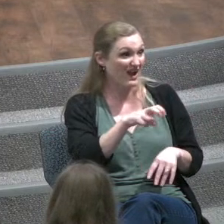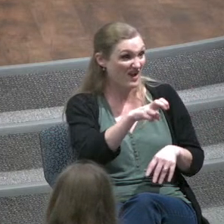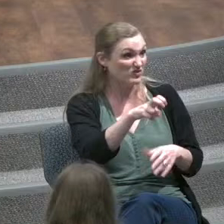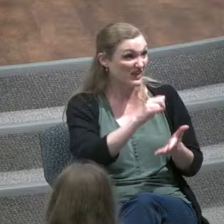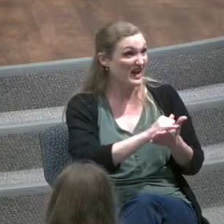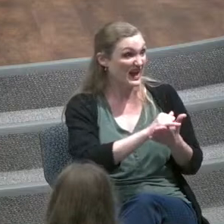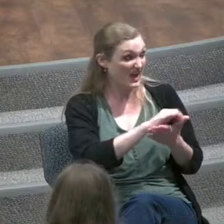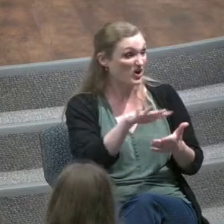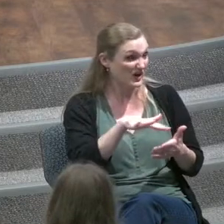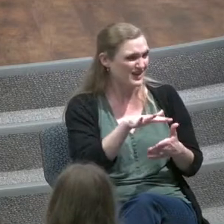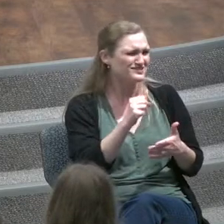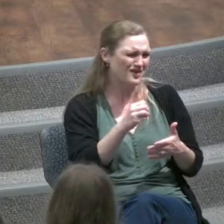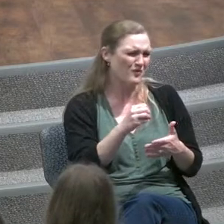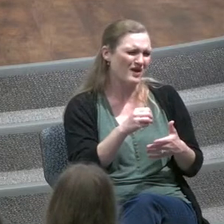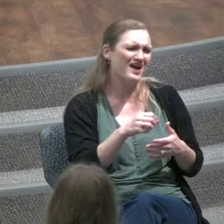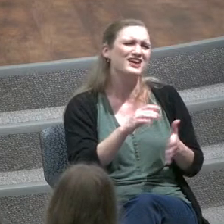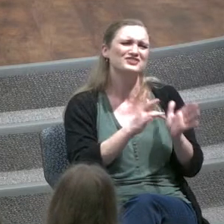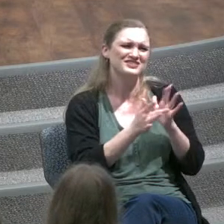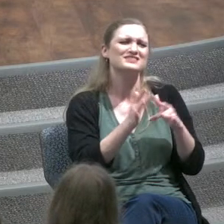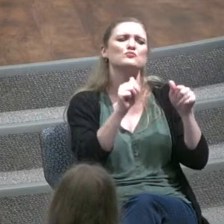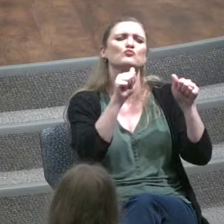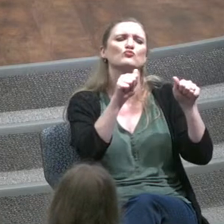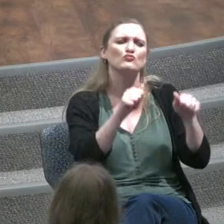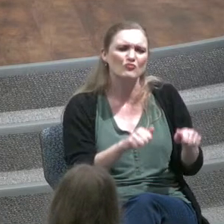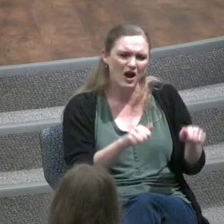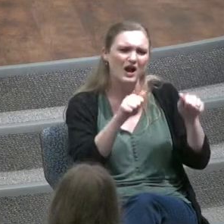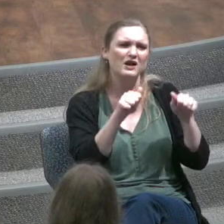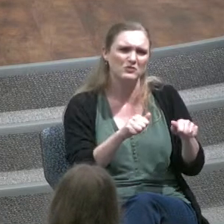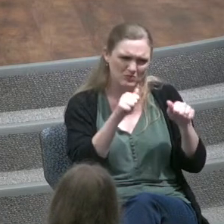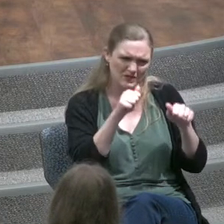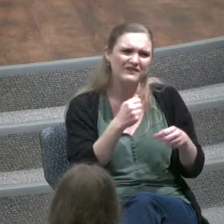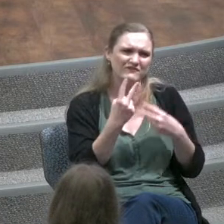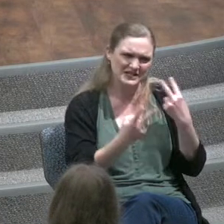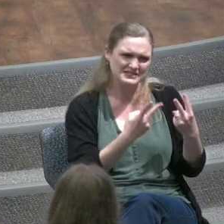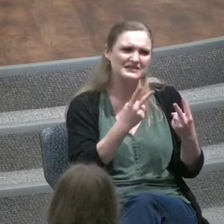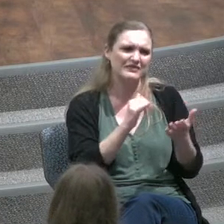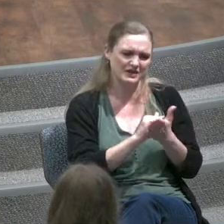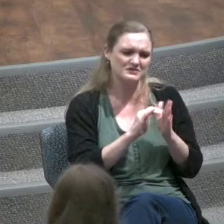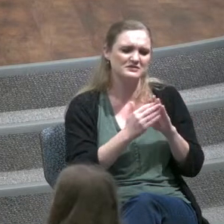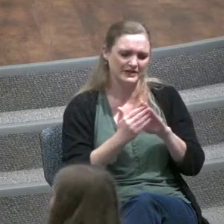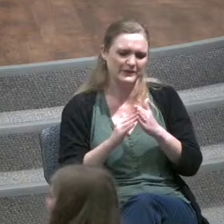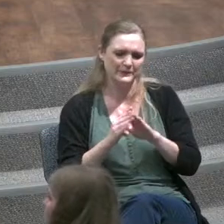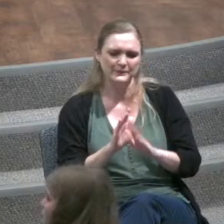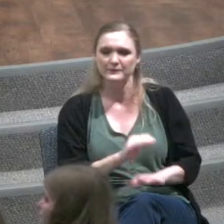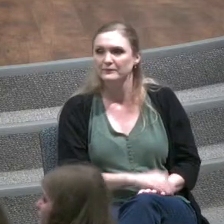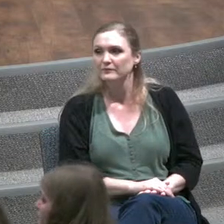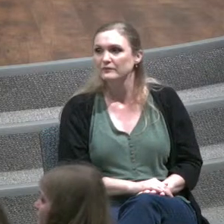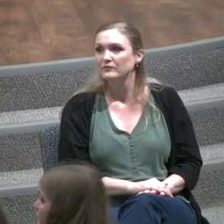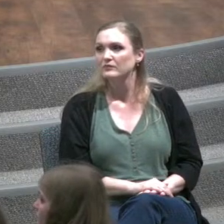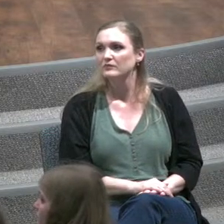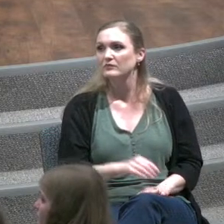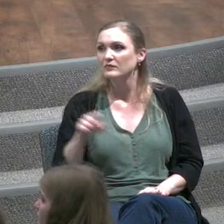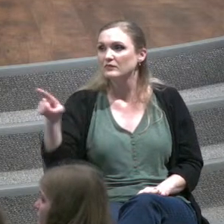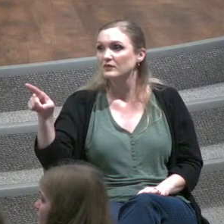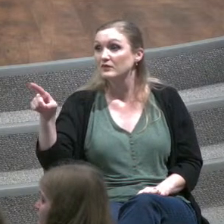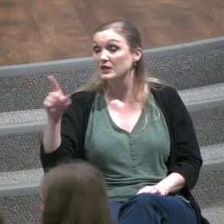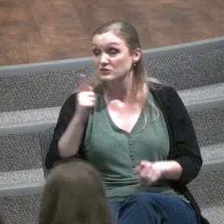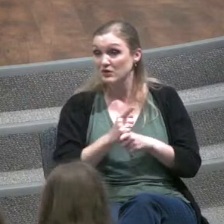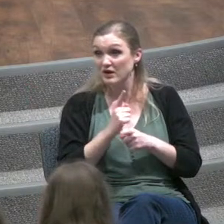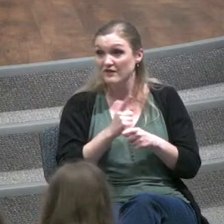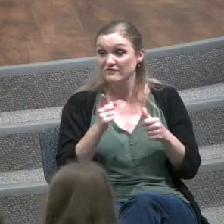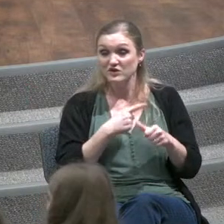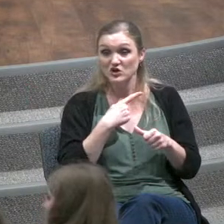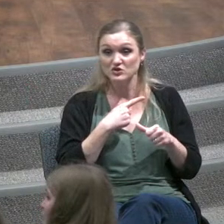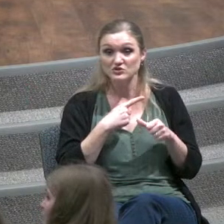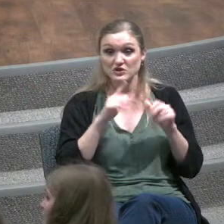So it's hard to imagine that he didn't go through this town at one point or another. Yeah, it was his first miracle, that's right. I